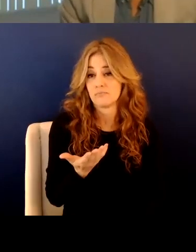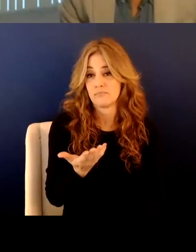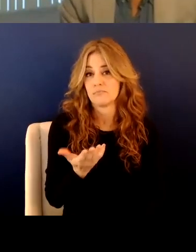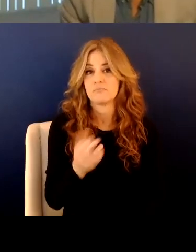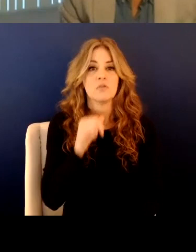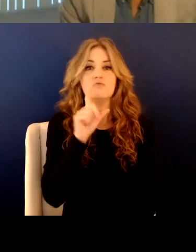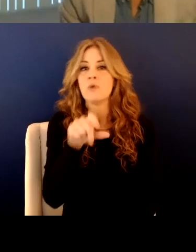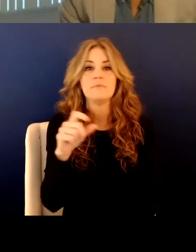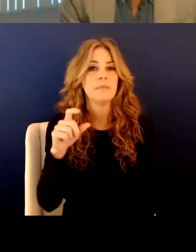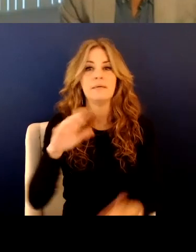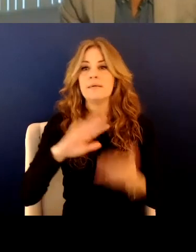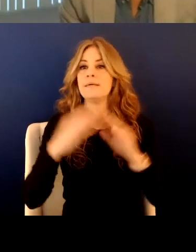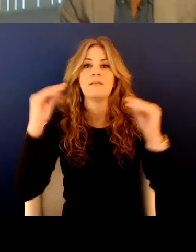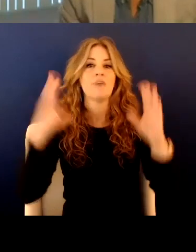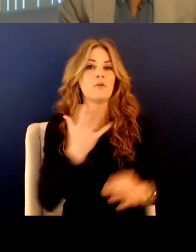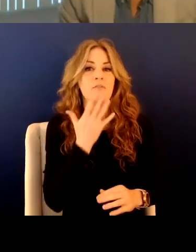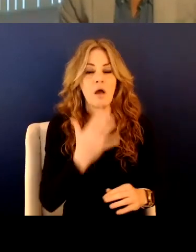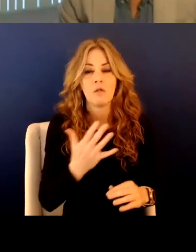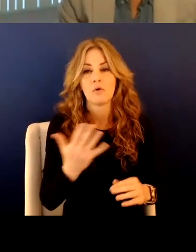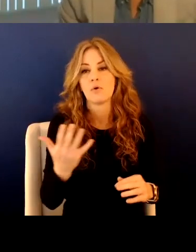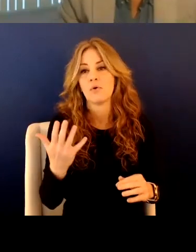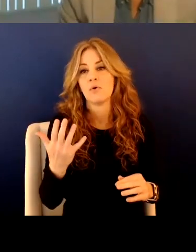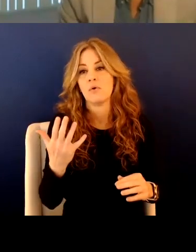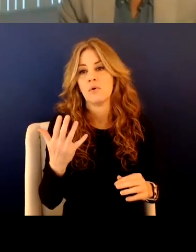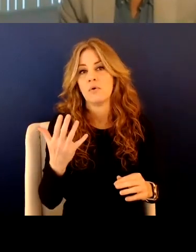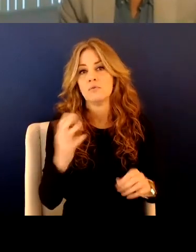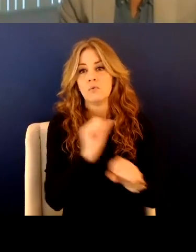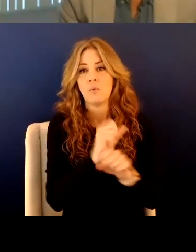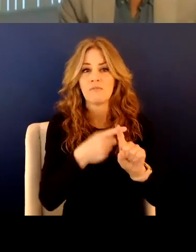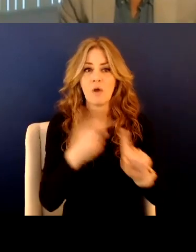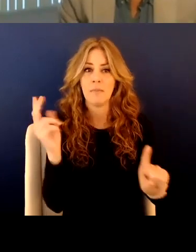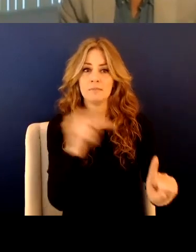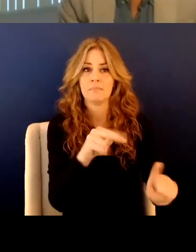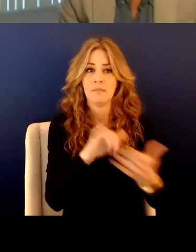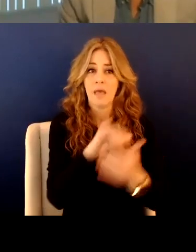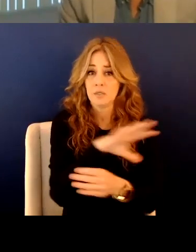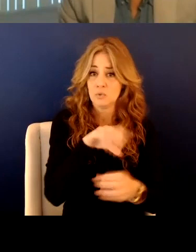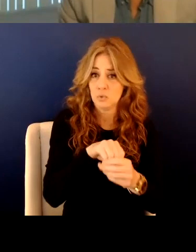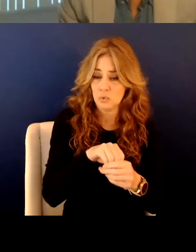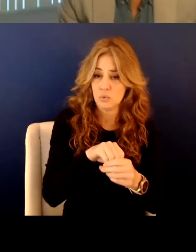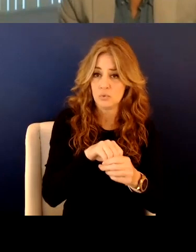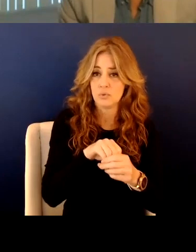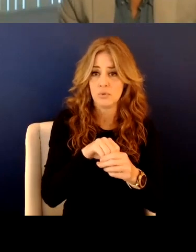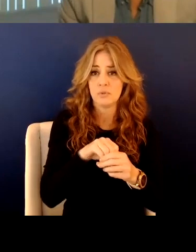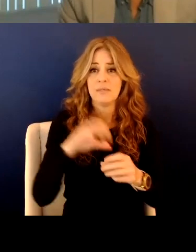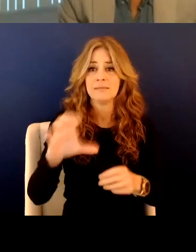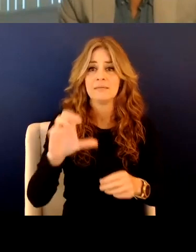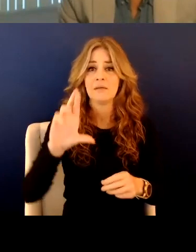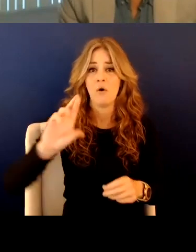a faculty of color to work from a perspective that includes CRPs